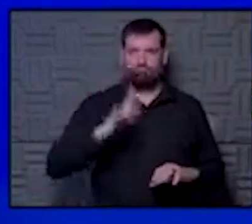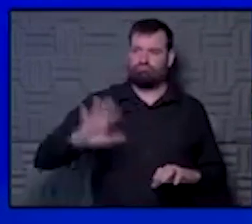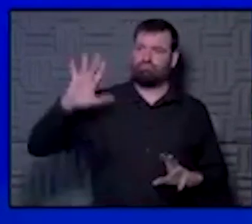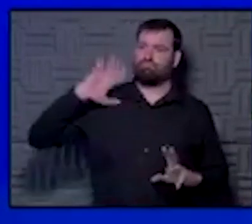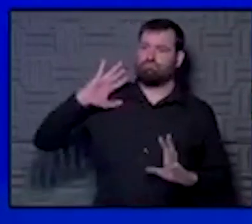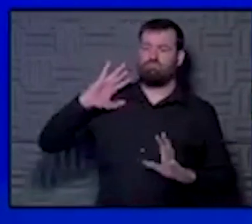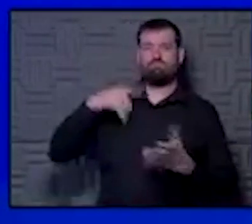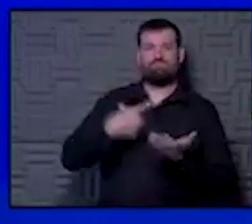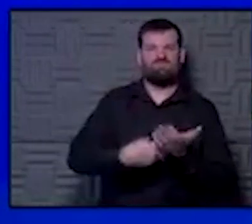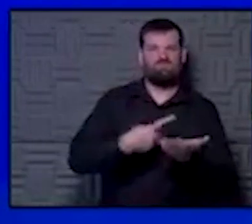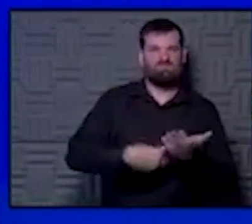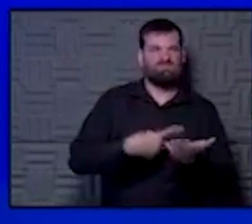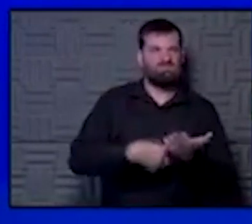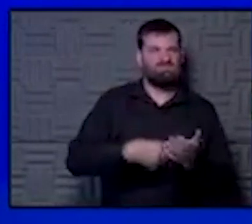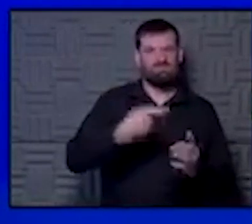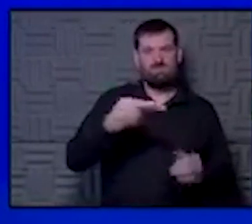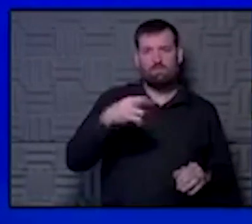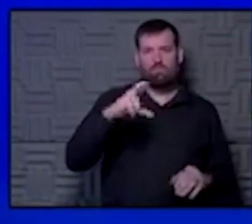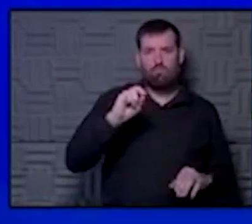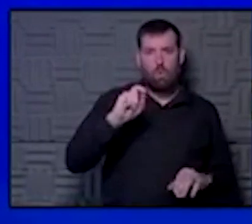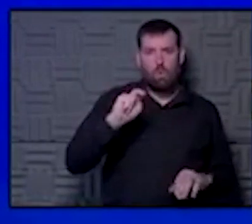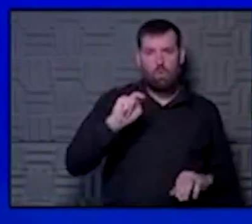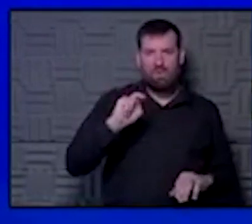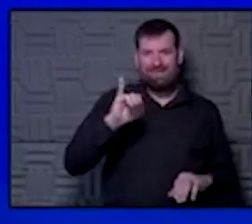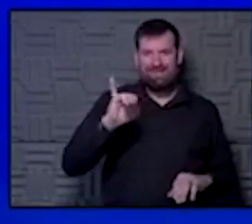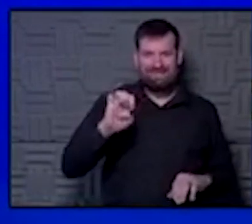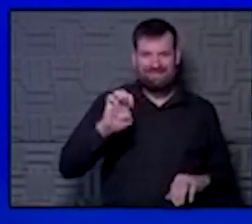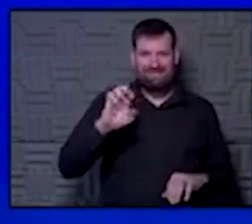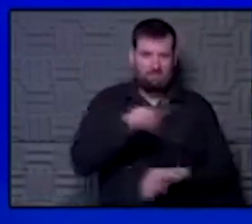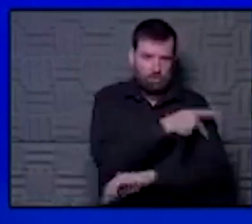pandemic, we were talking about proning patients. She wants to know,